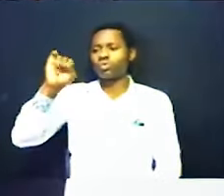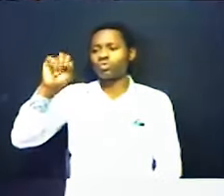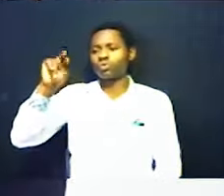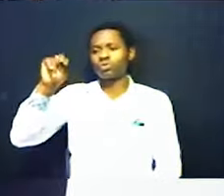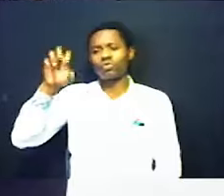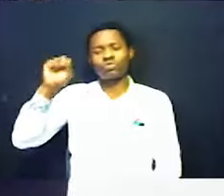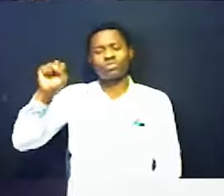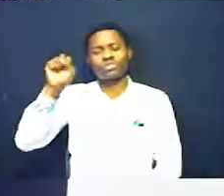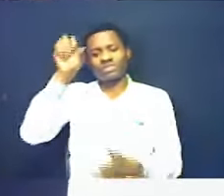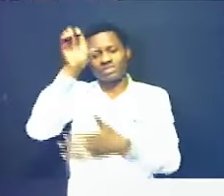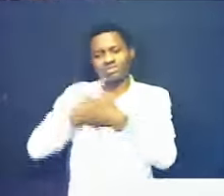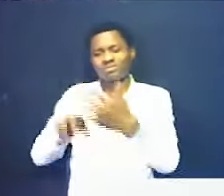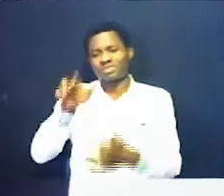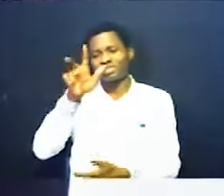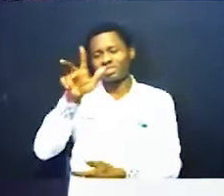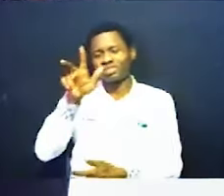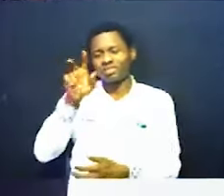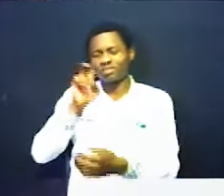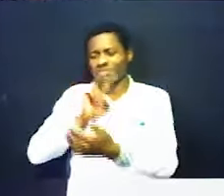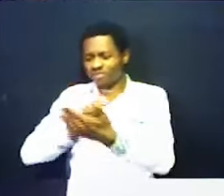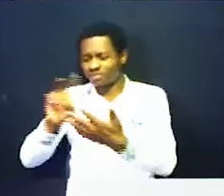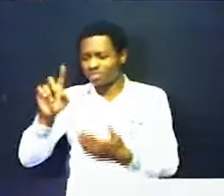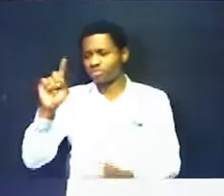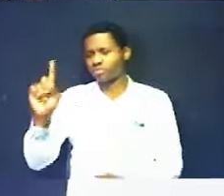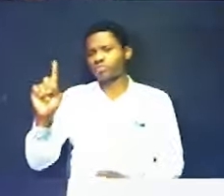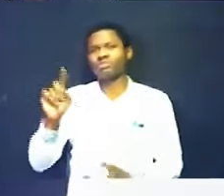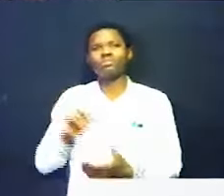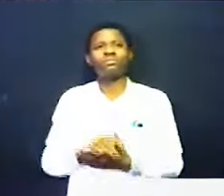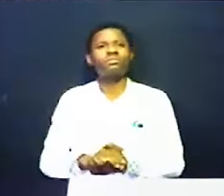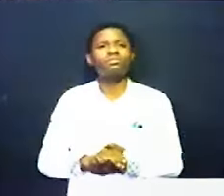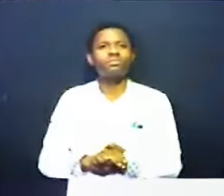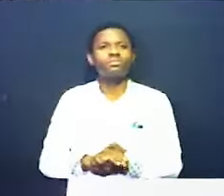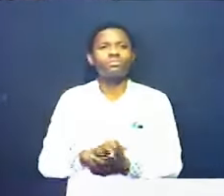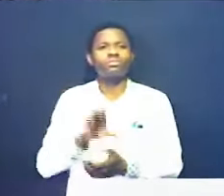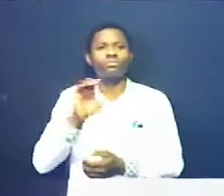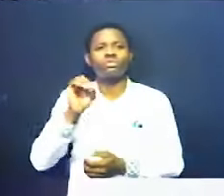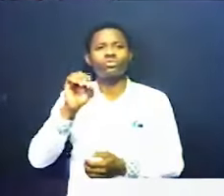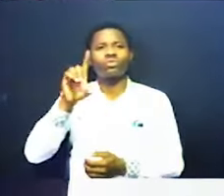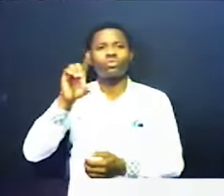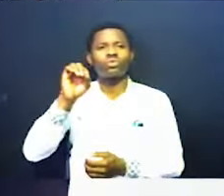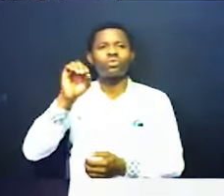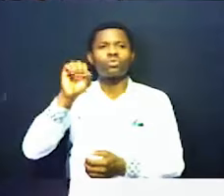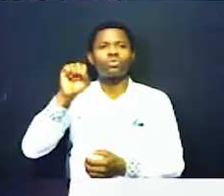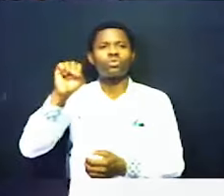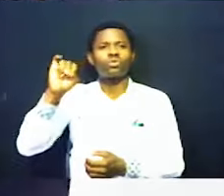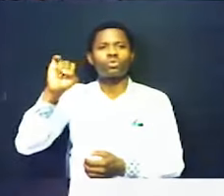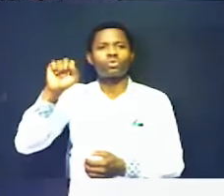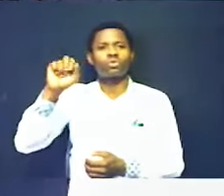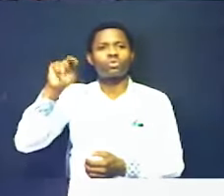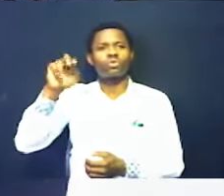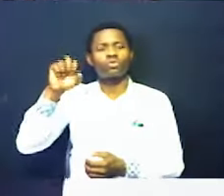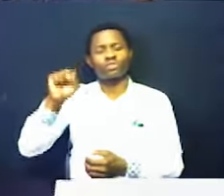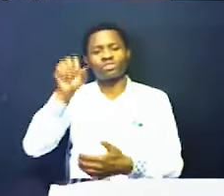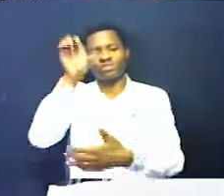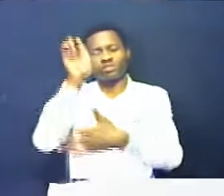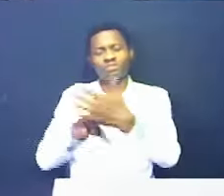Colossians 4 homa eti miensa enyimu edikan no. Colossians 3:21. Colossians 4